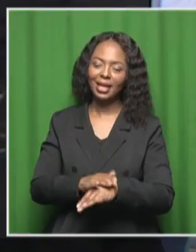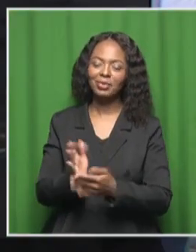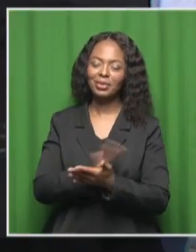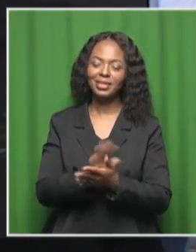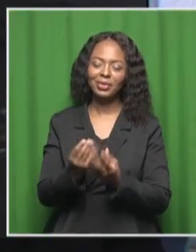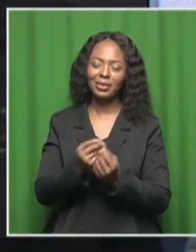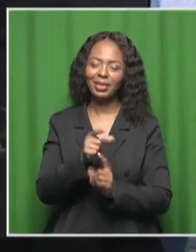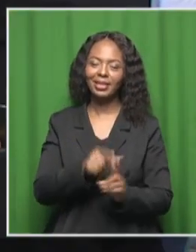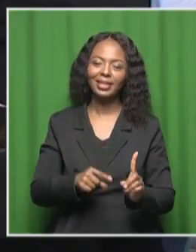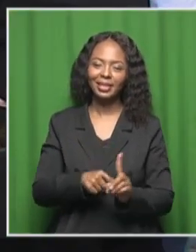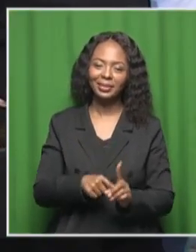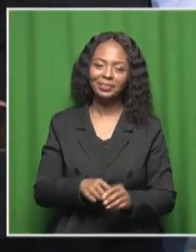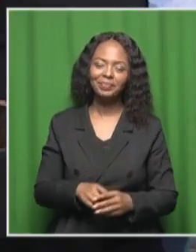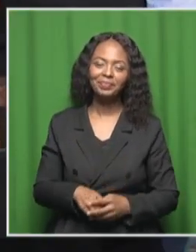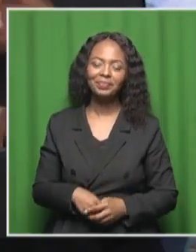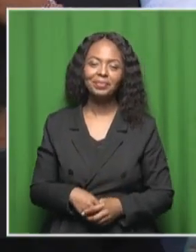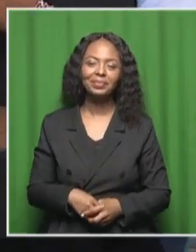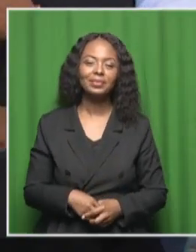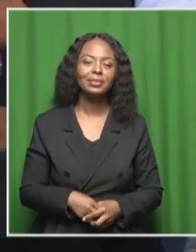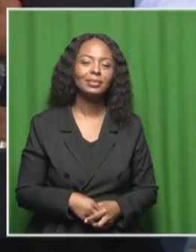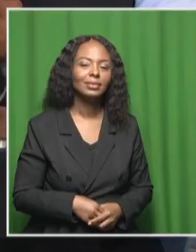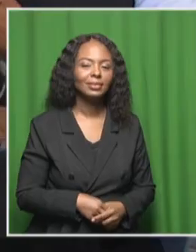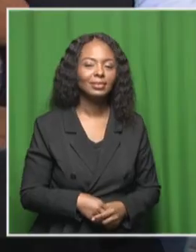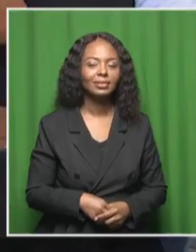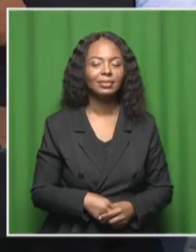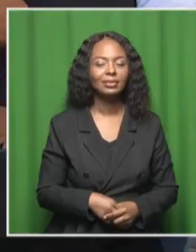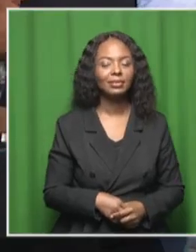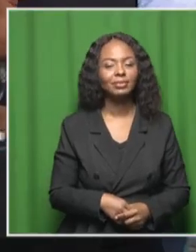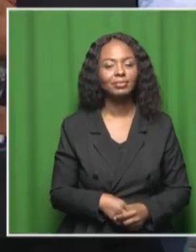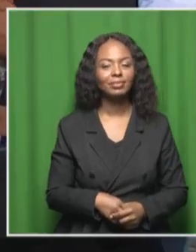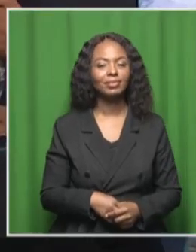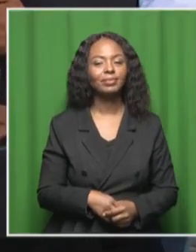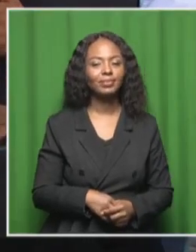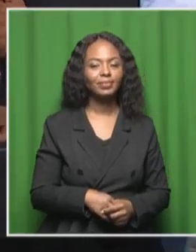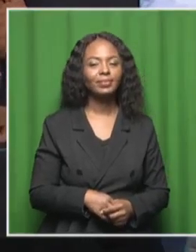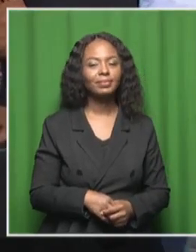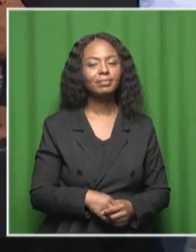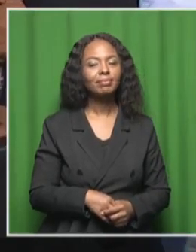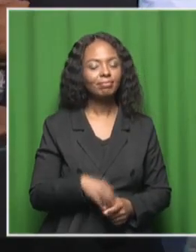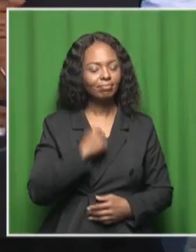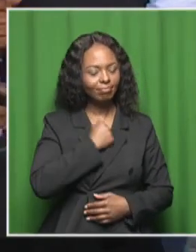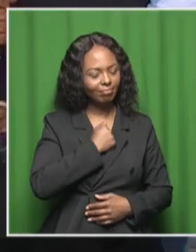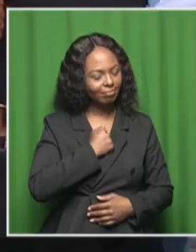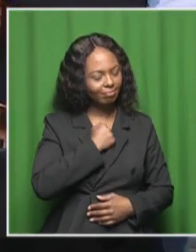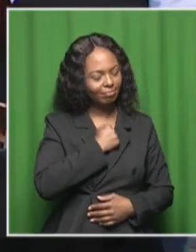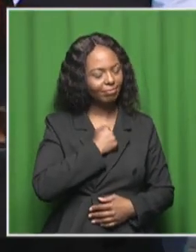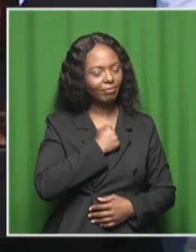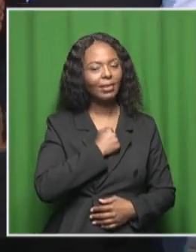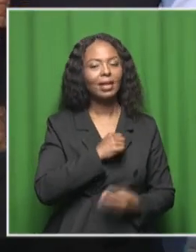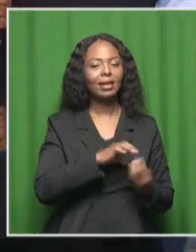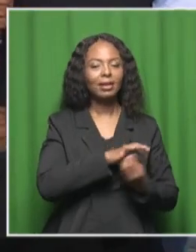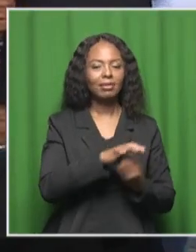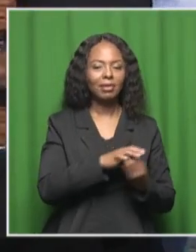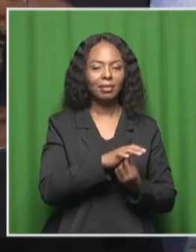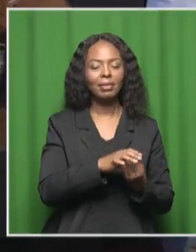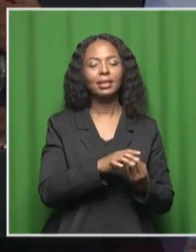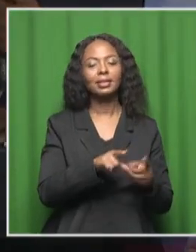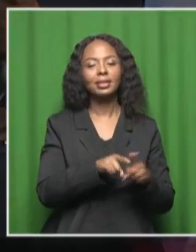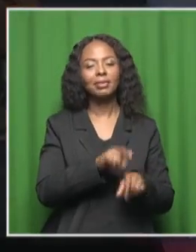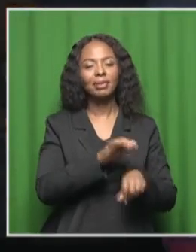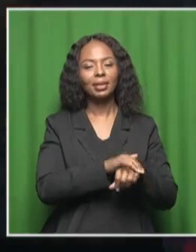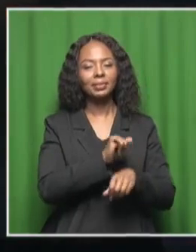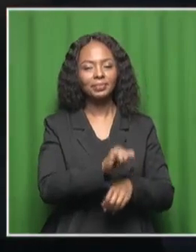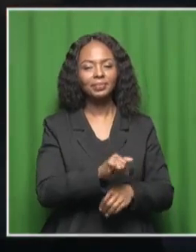behind closed doors? So I had to extend my condolences to the family and his friends.